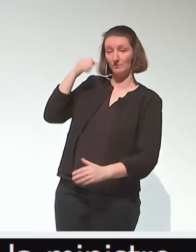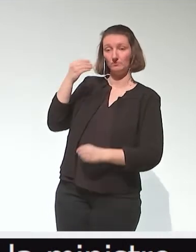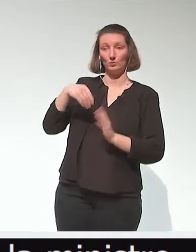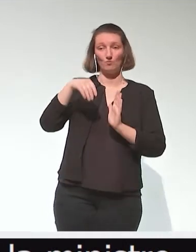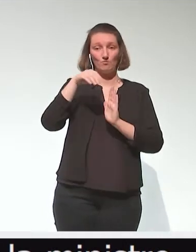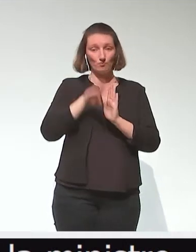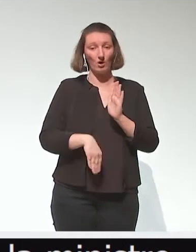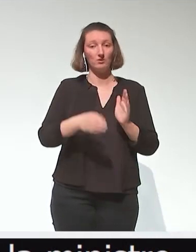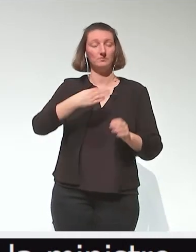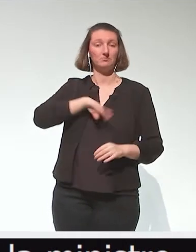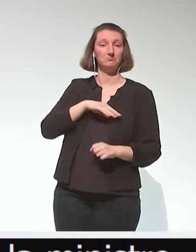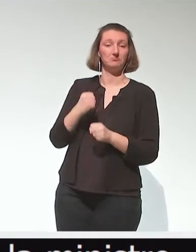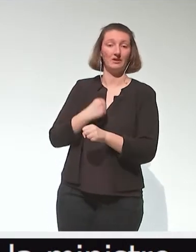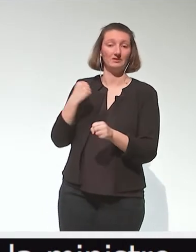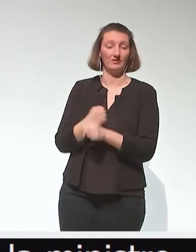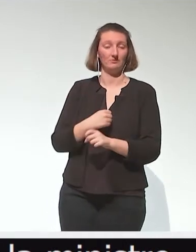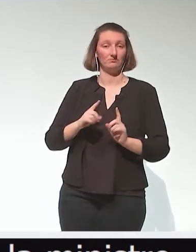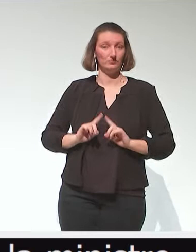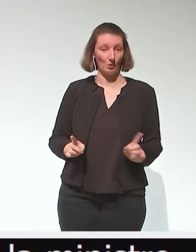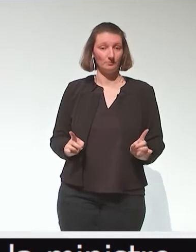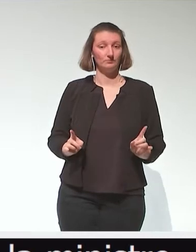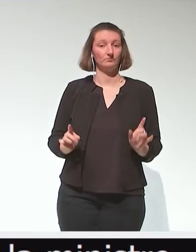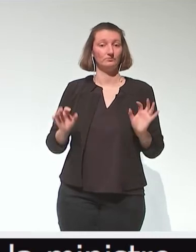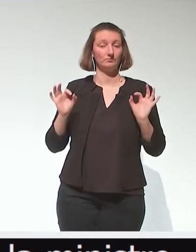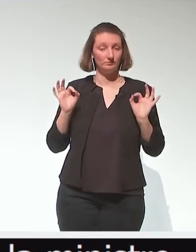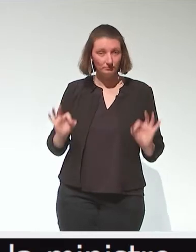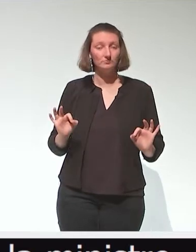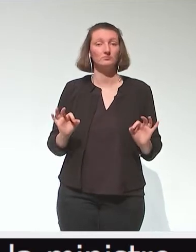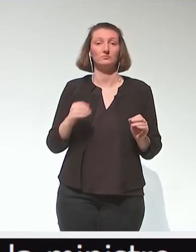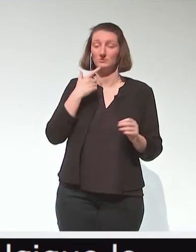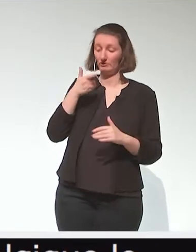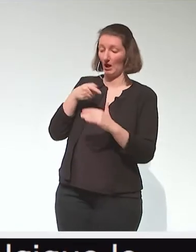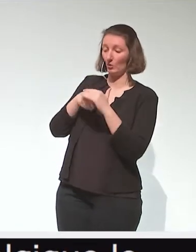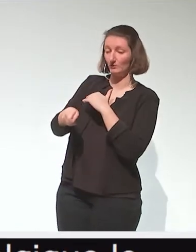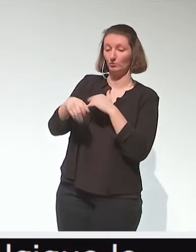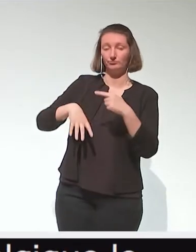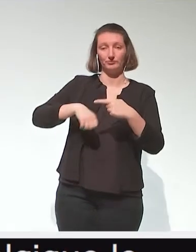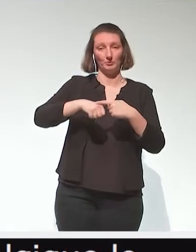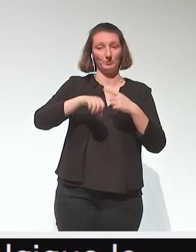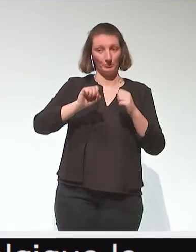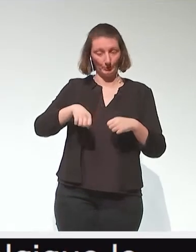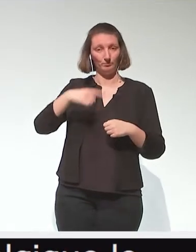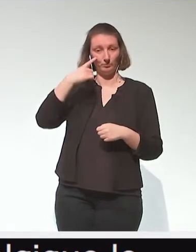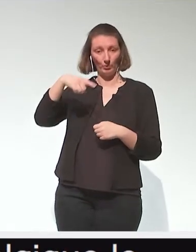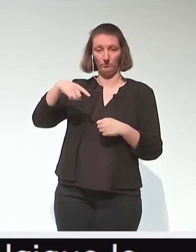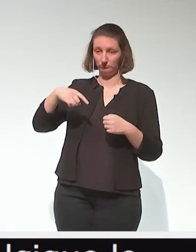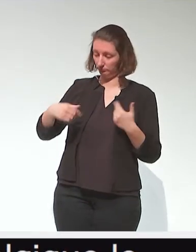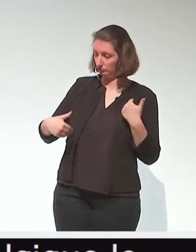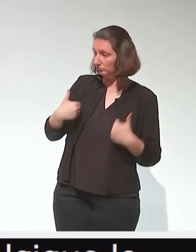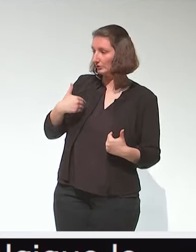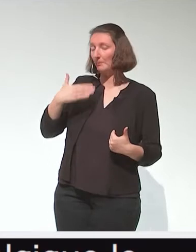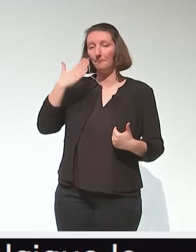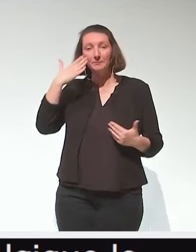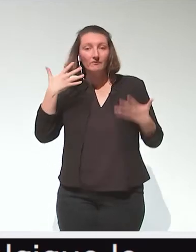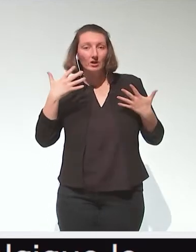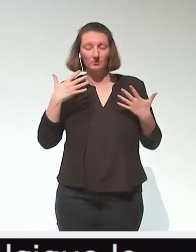reduced or removed because they've chosen to work. The integration allowance means that they can offset